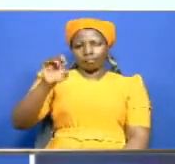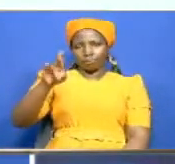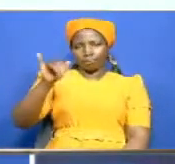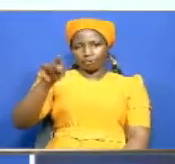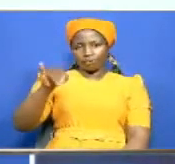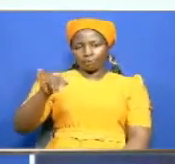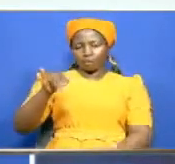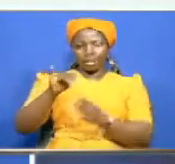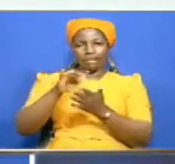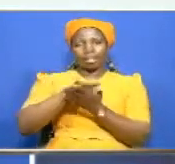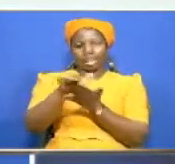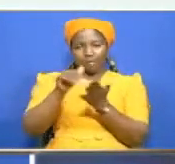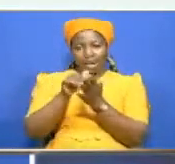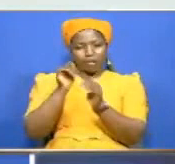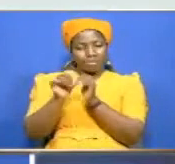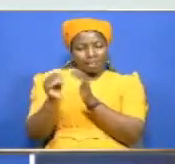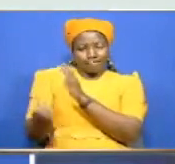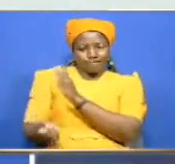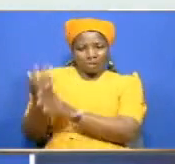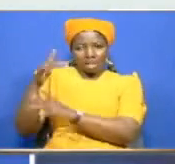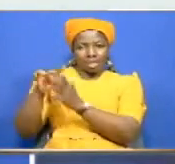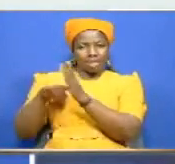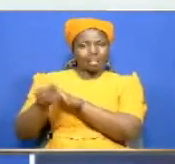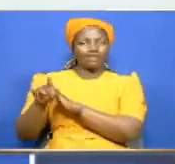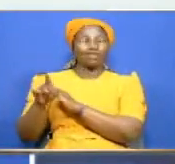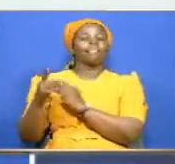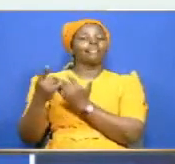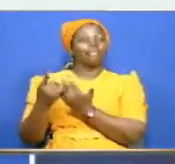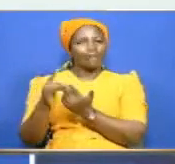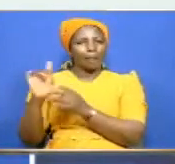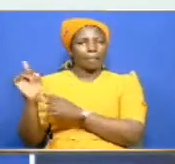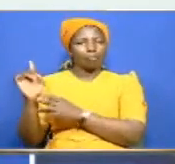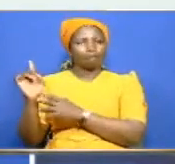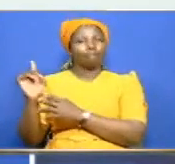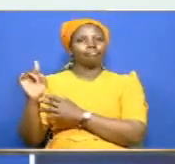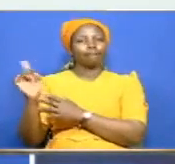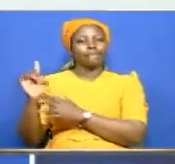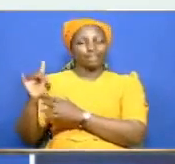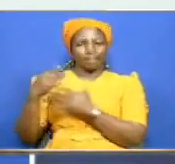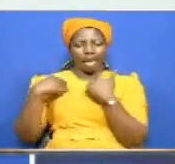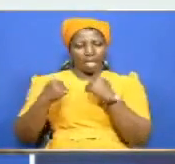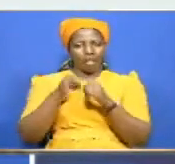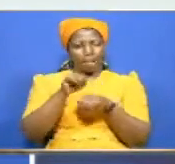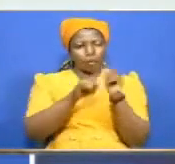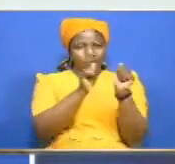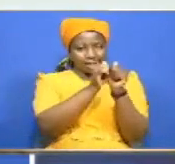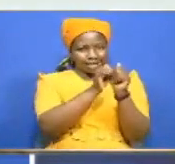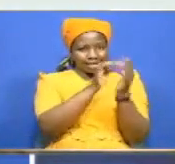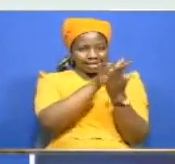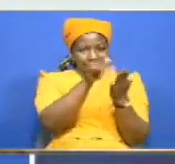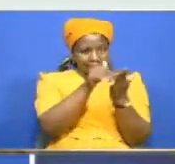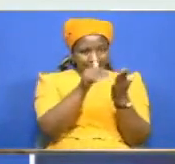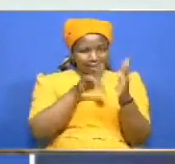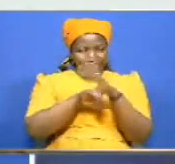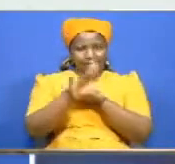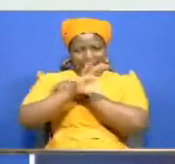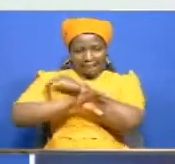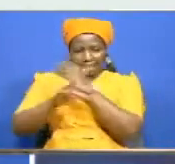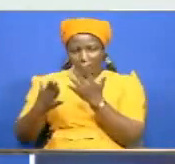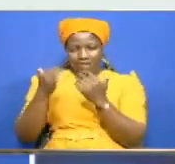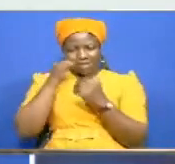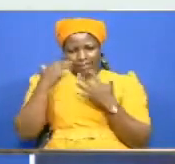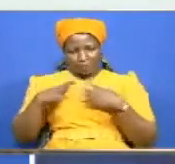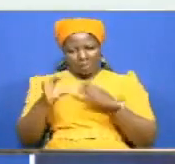the Ministry of Health, about 10 centers all across the country, and patients can get treatment there. So you see